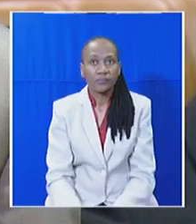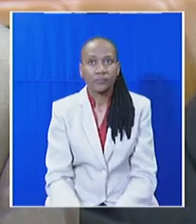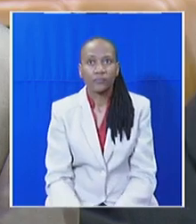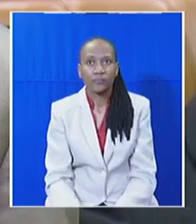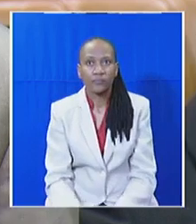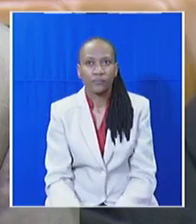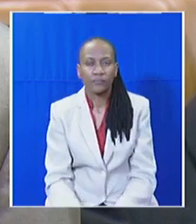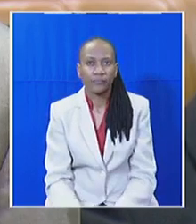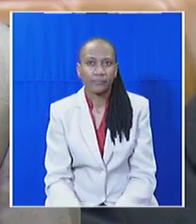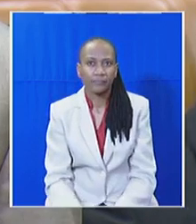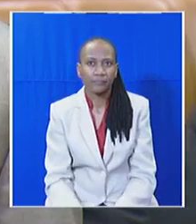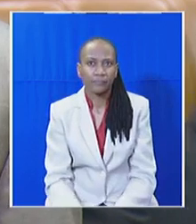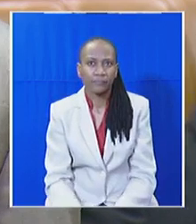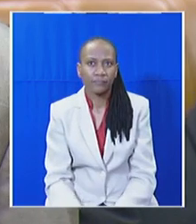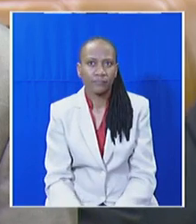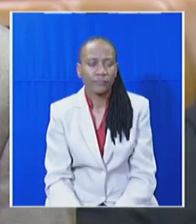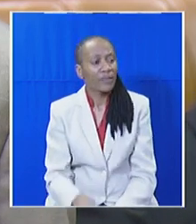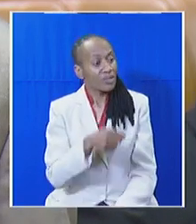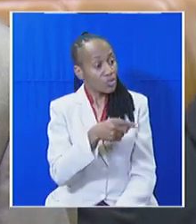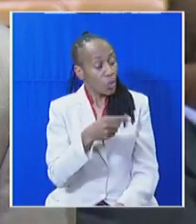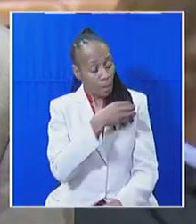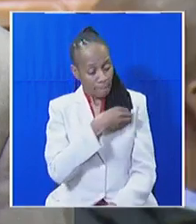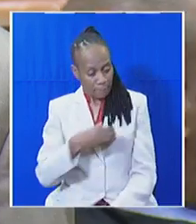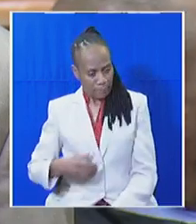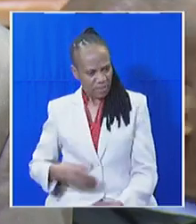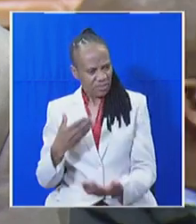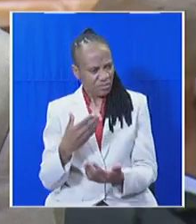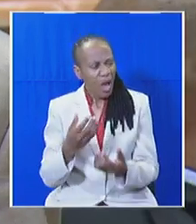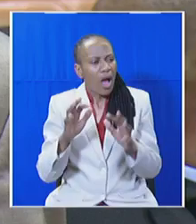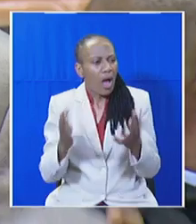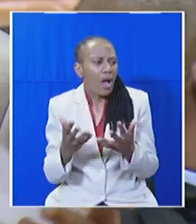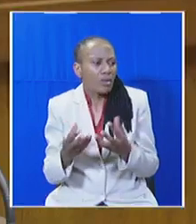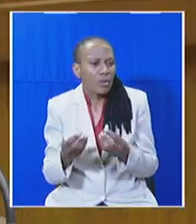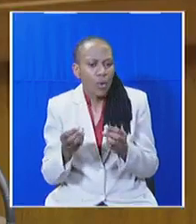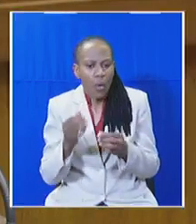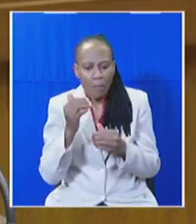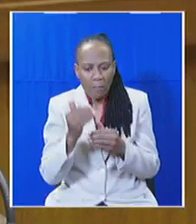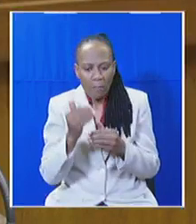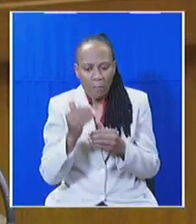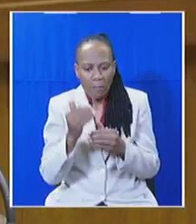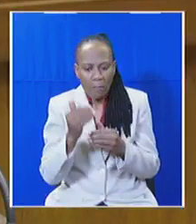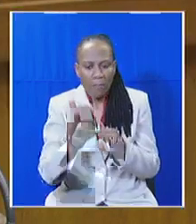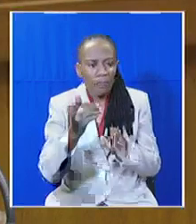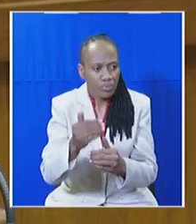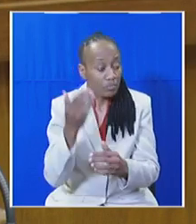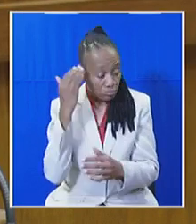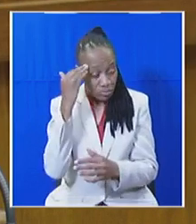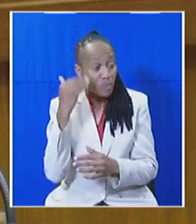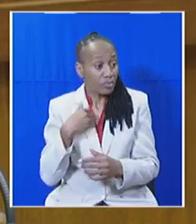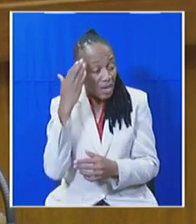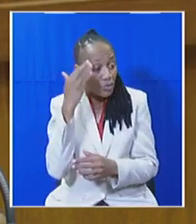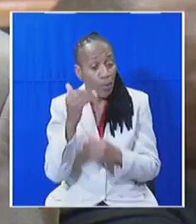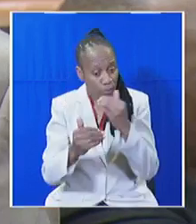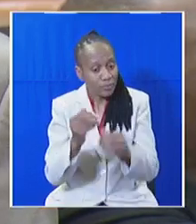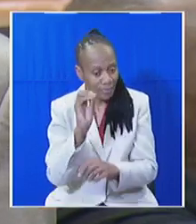What could you do, Mr. President, to facilitate and accelerate this process? And I'm aware that there are processes so that